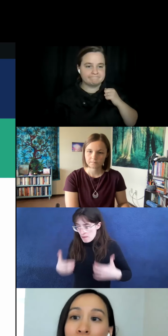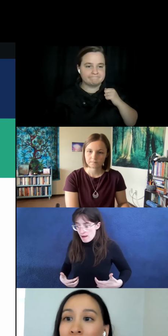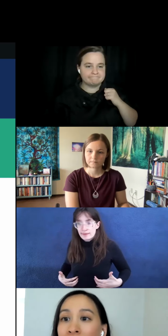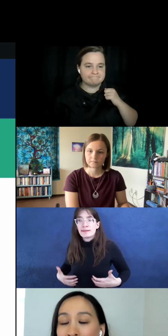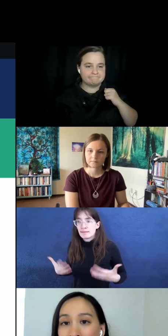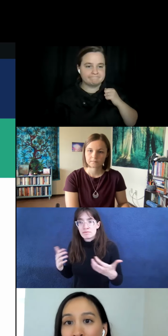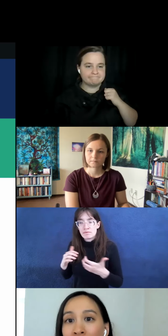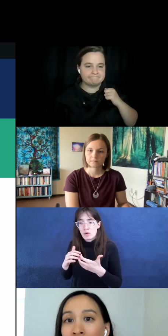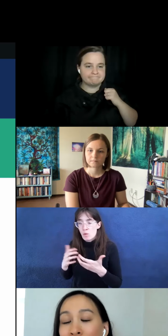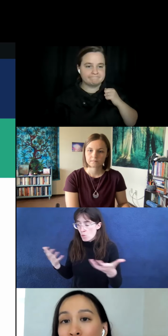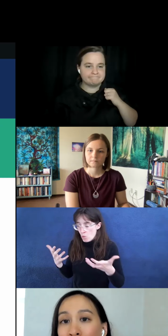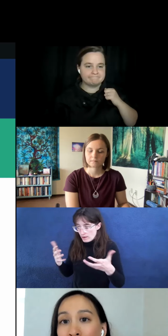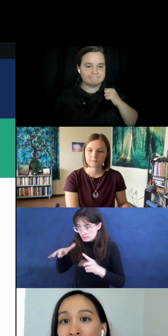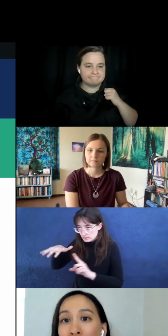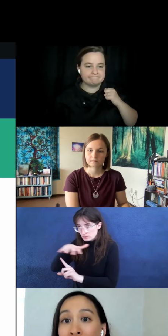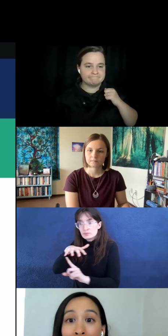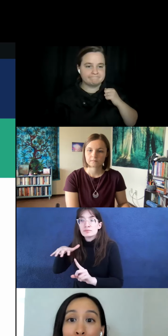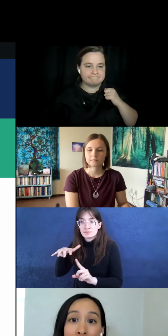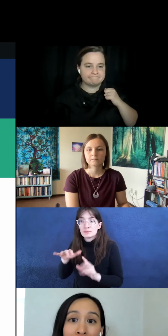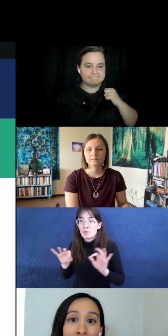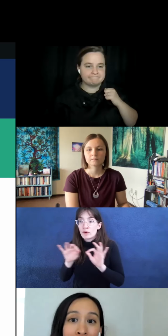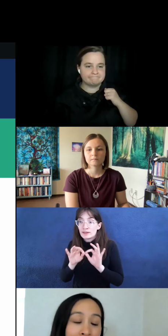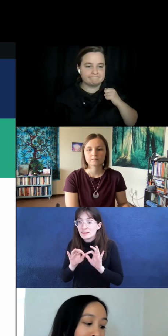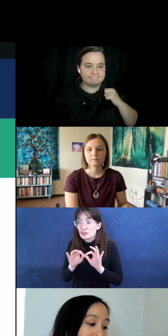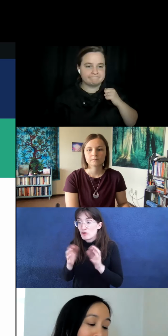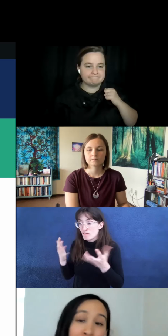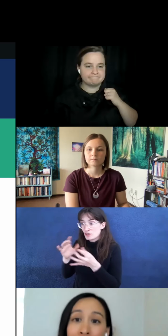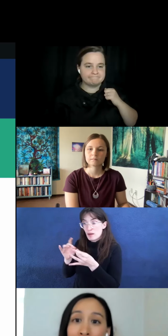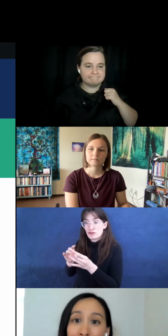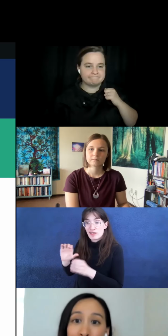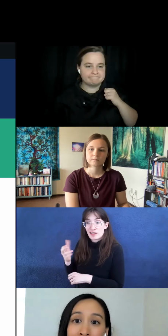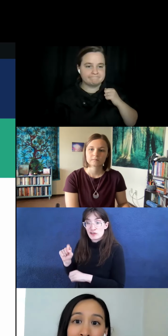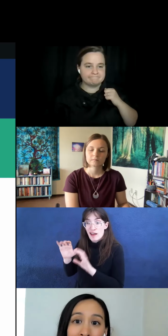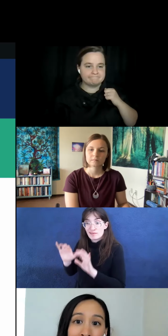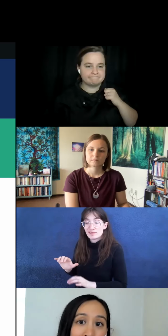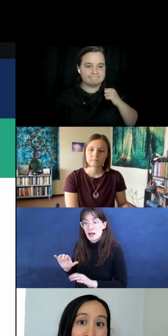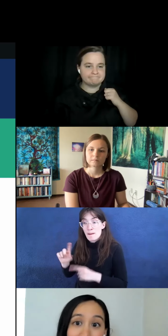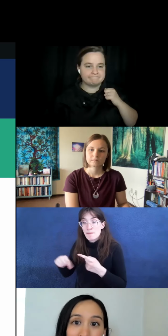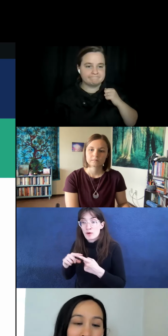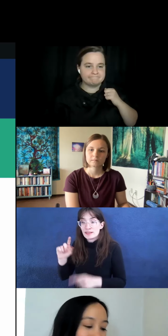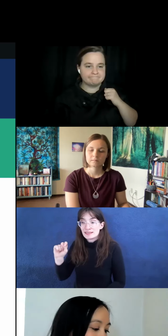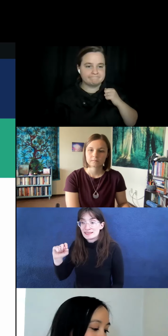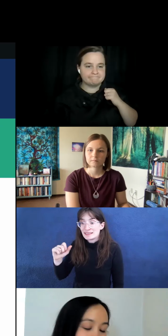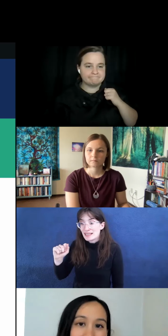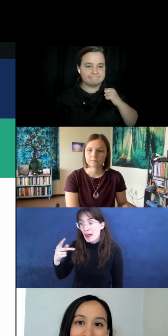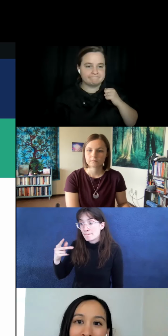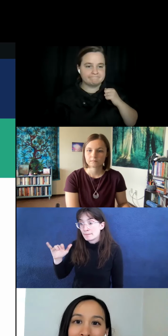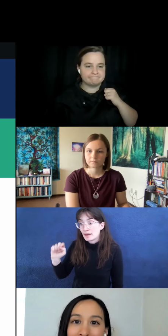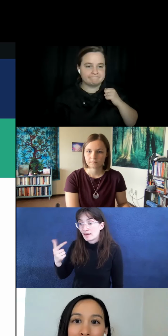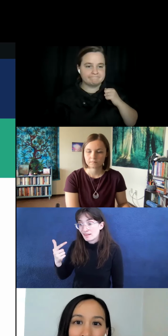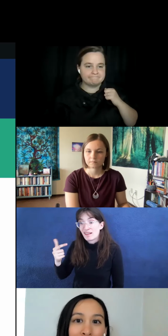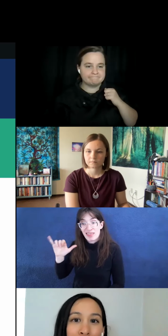suggests doing this is like, as you all talked about, tapping. So it's being aware of our, literally